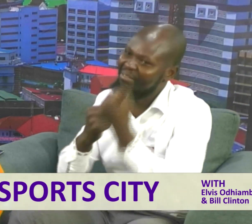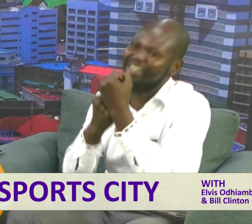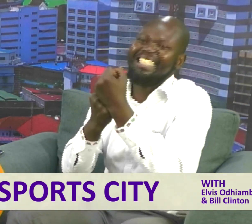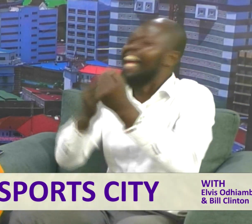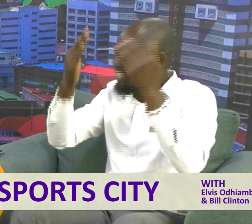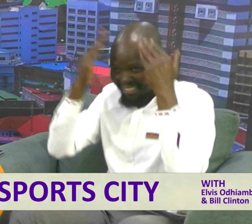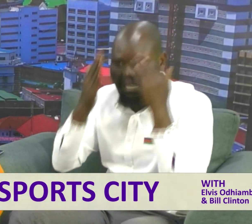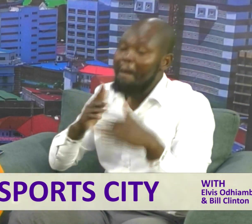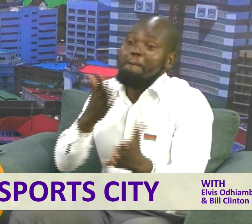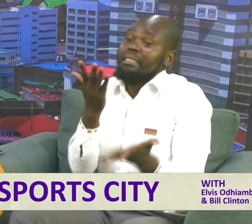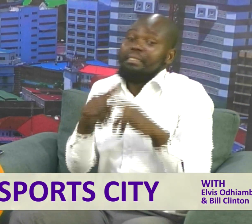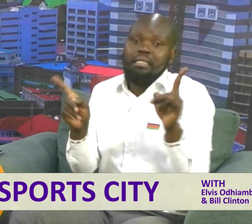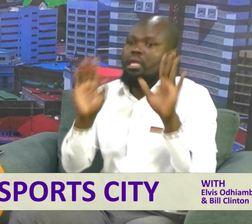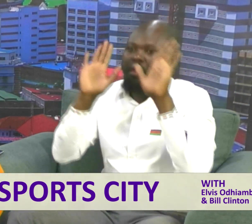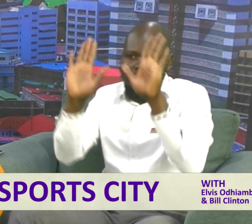Okay. I know,